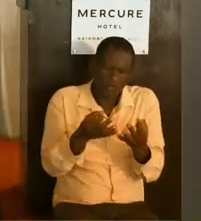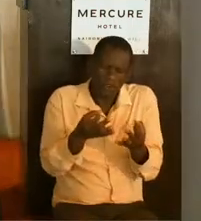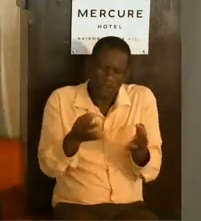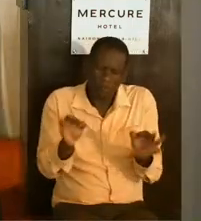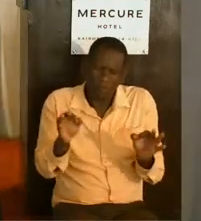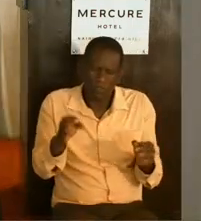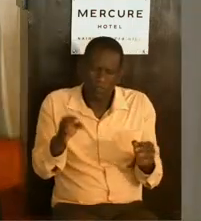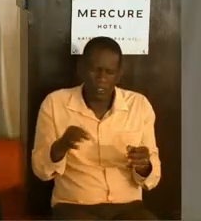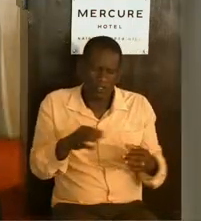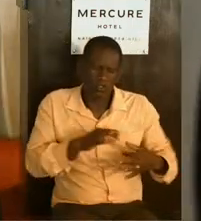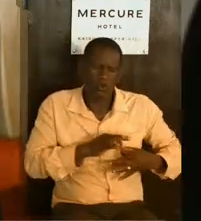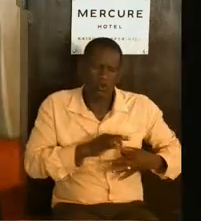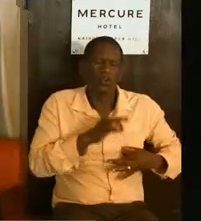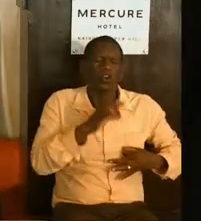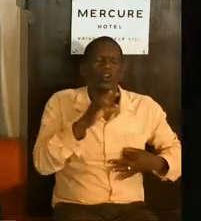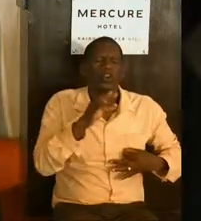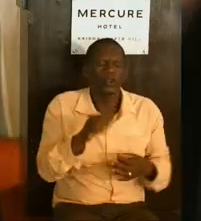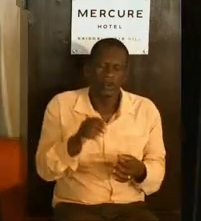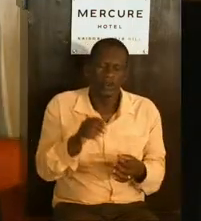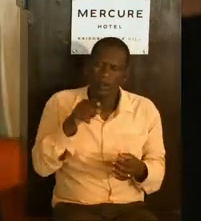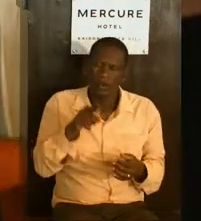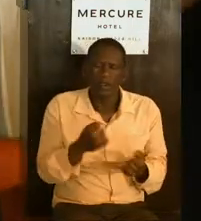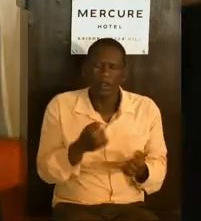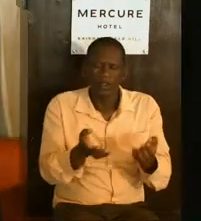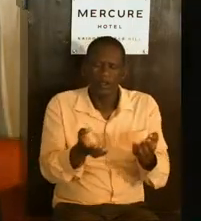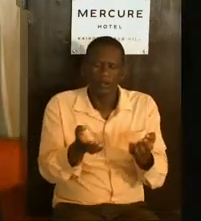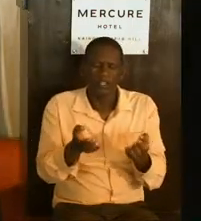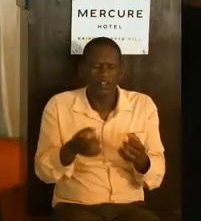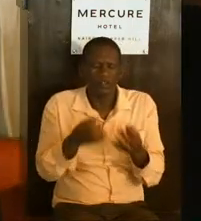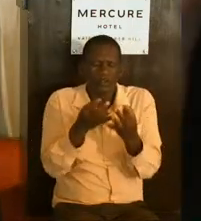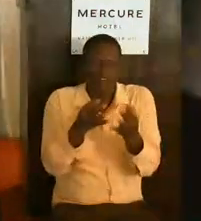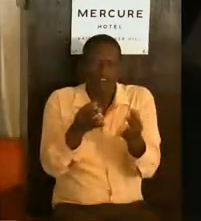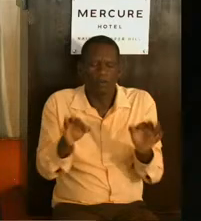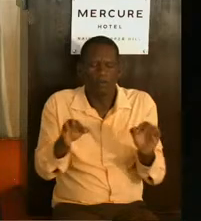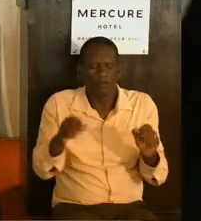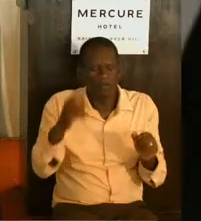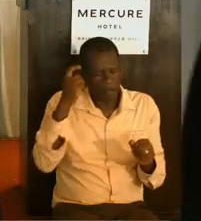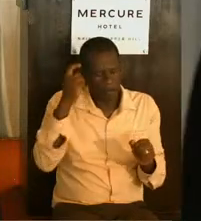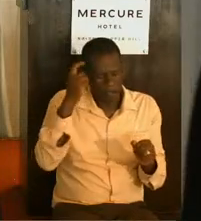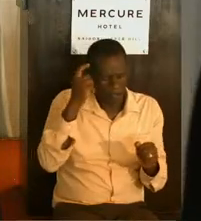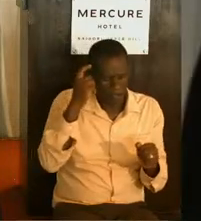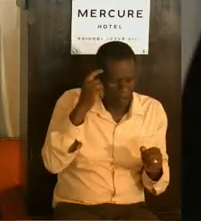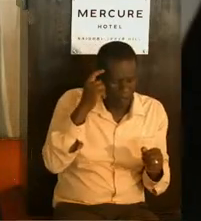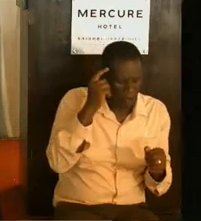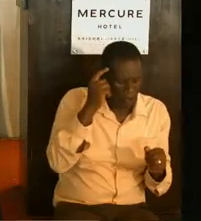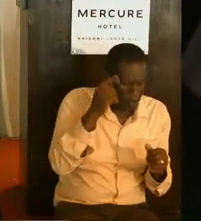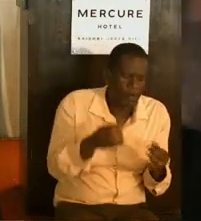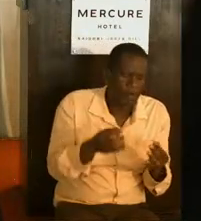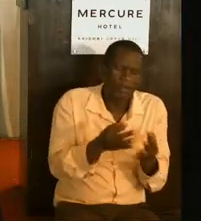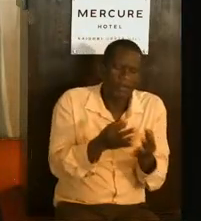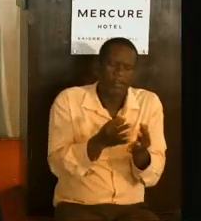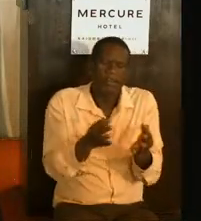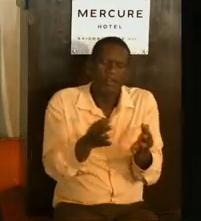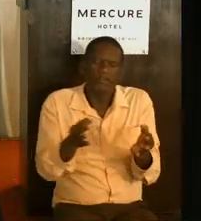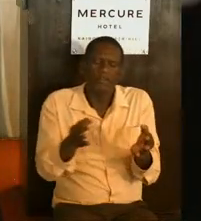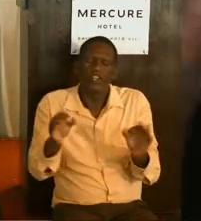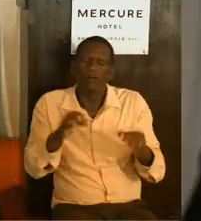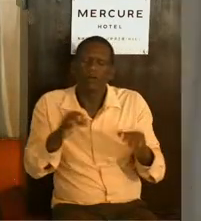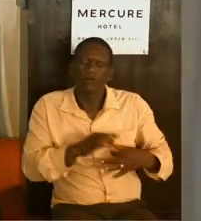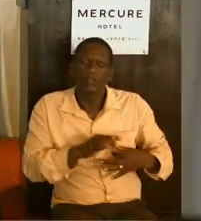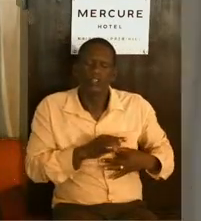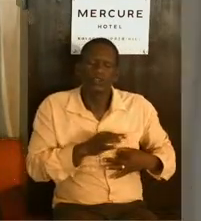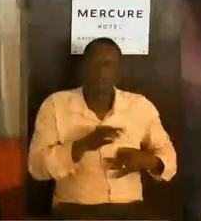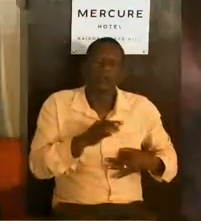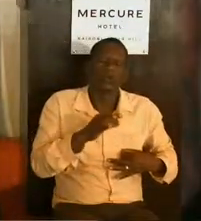freedom of the Soul freedom of the Mind find it